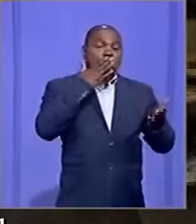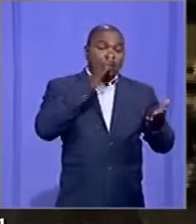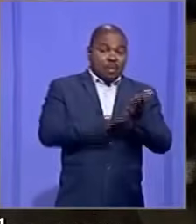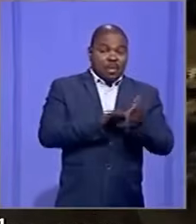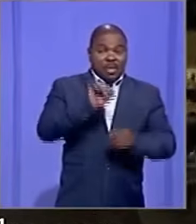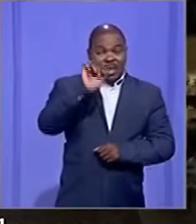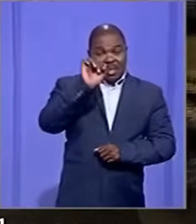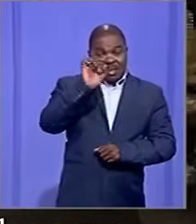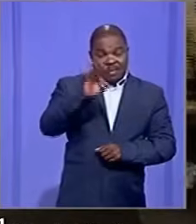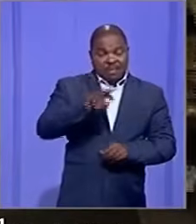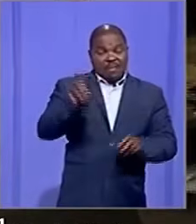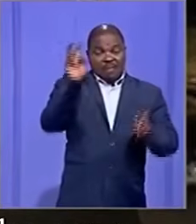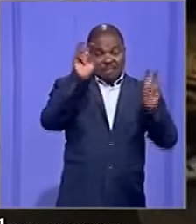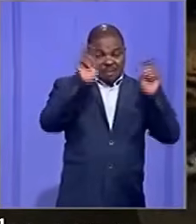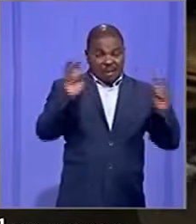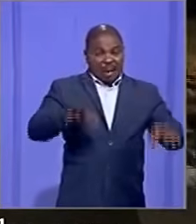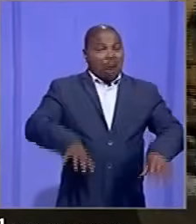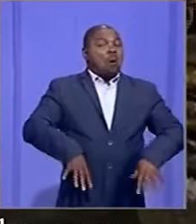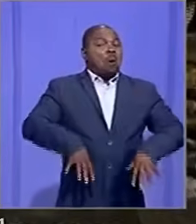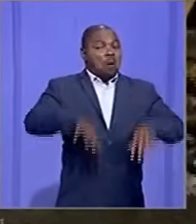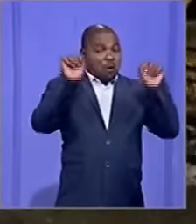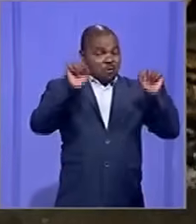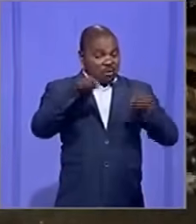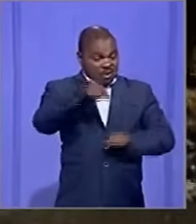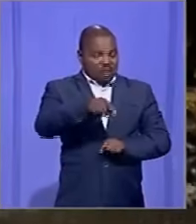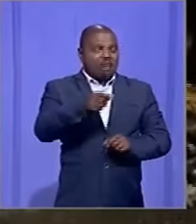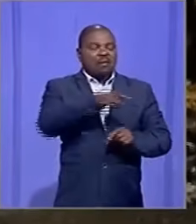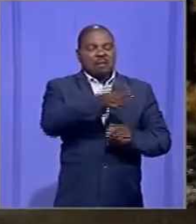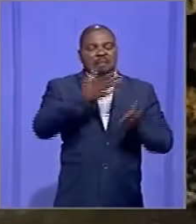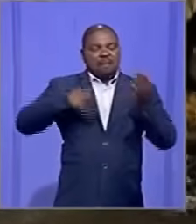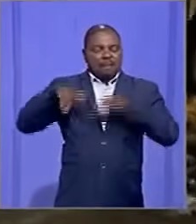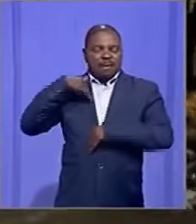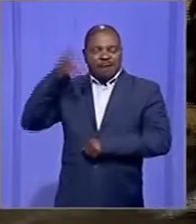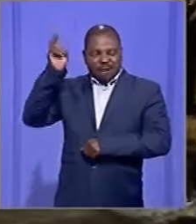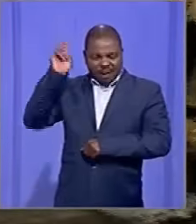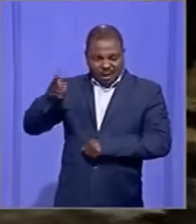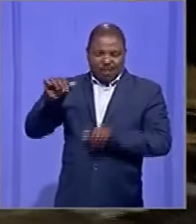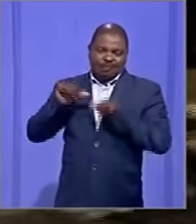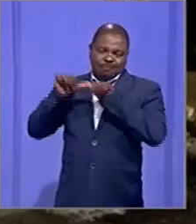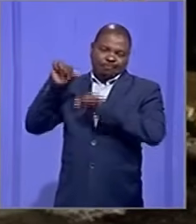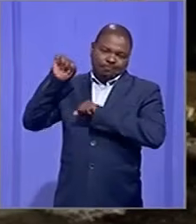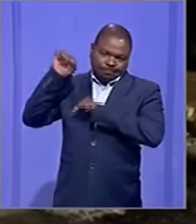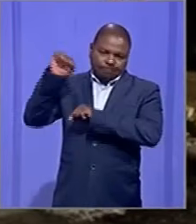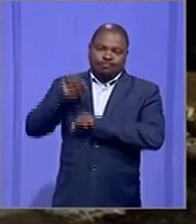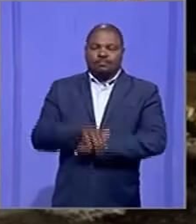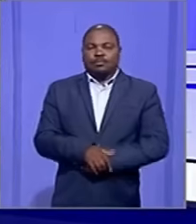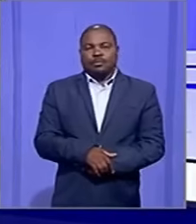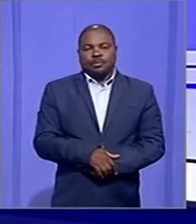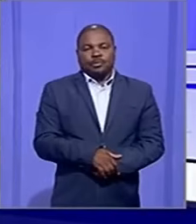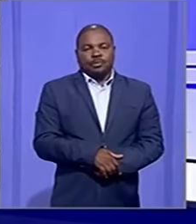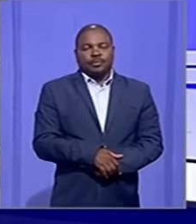ba ka itemogela go tingwa ga mohlagase tikologong ya bona ba tla boelela go gwanta gape.